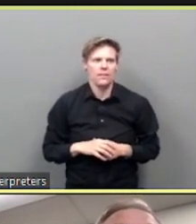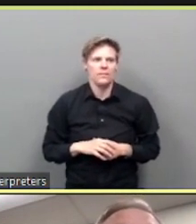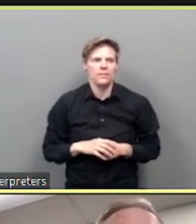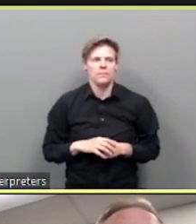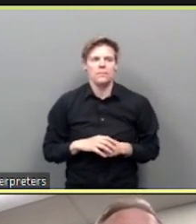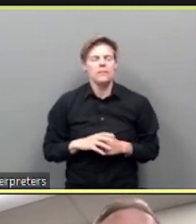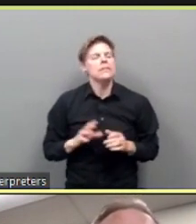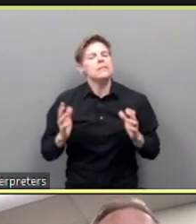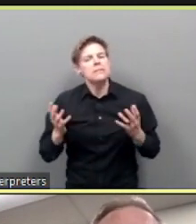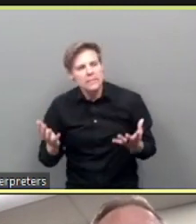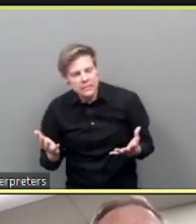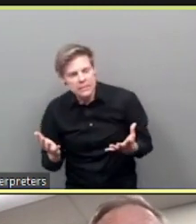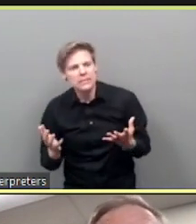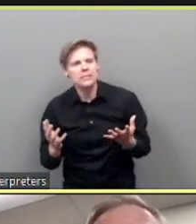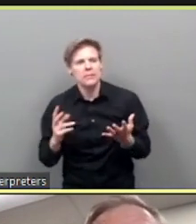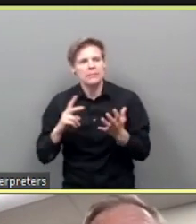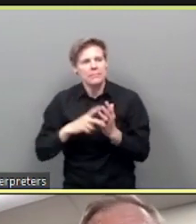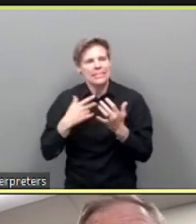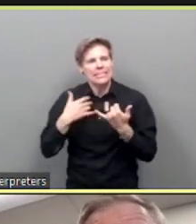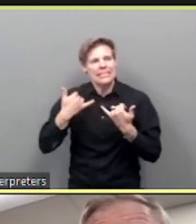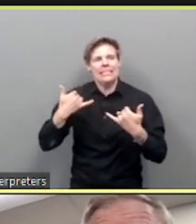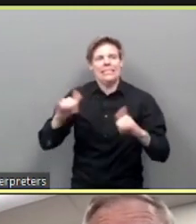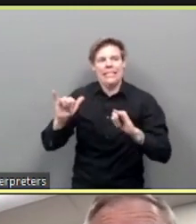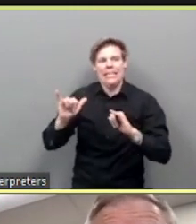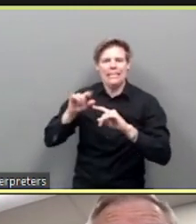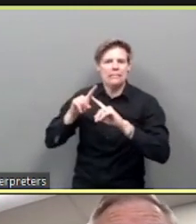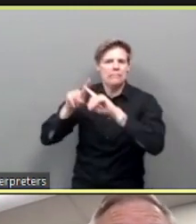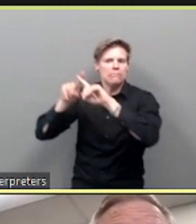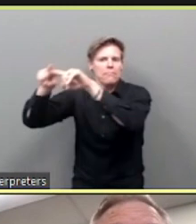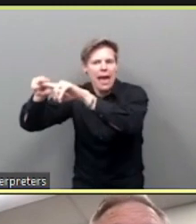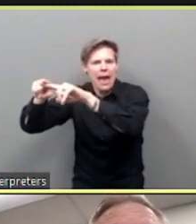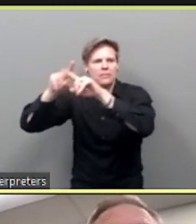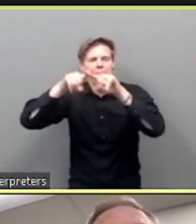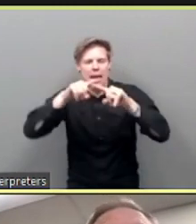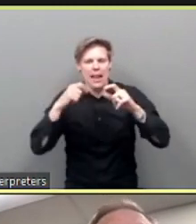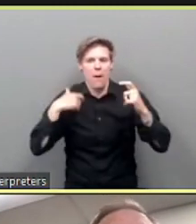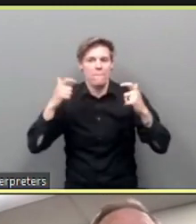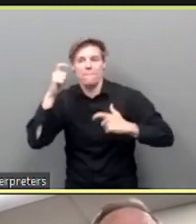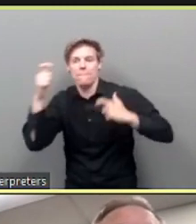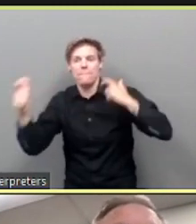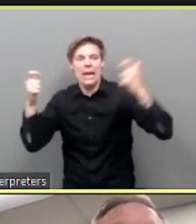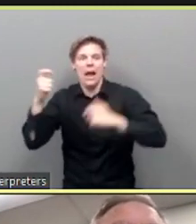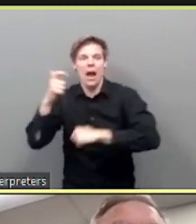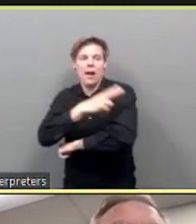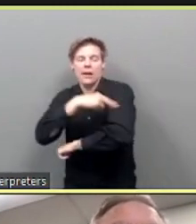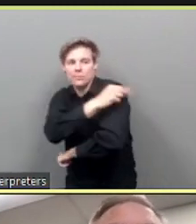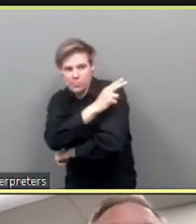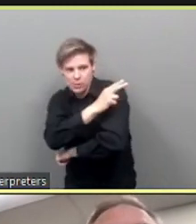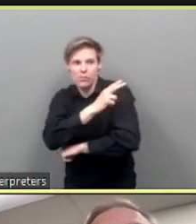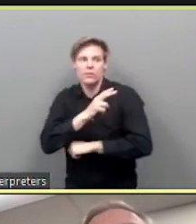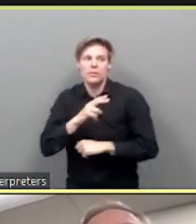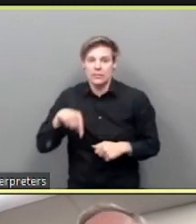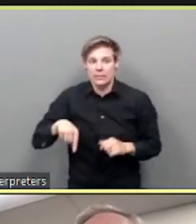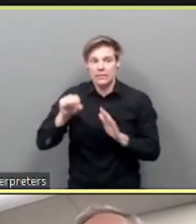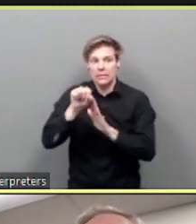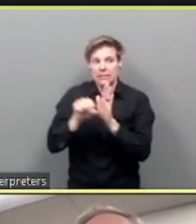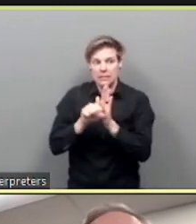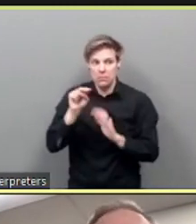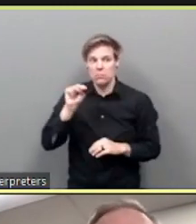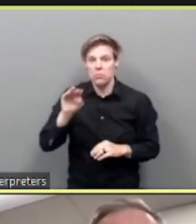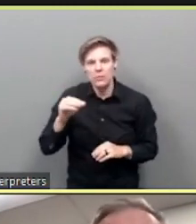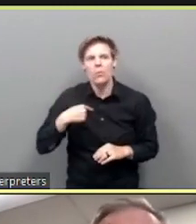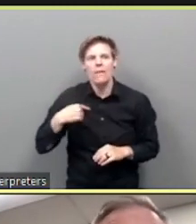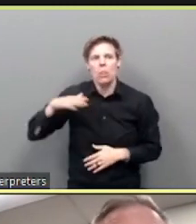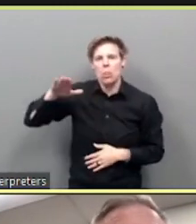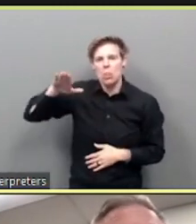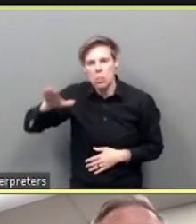the larger hospital capacity of the states that surround us, New Mexico having the lowest hospital capacity of